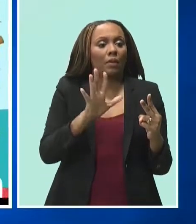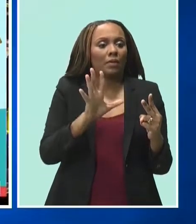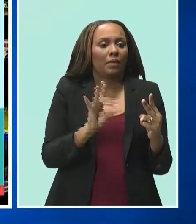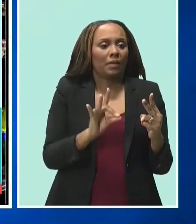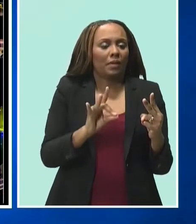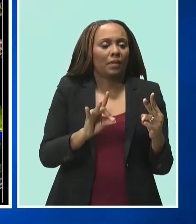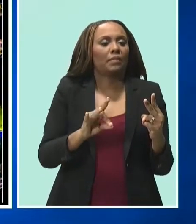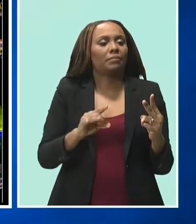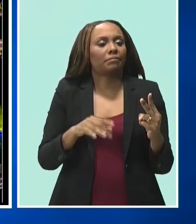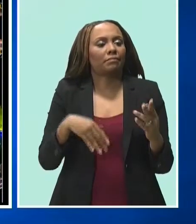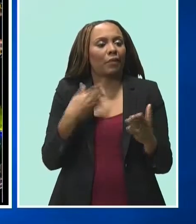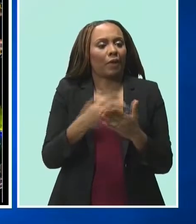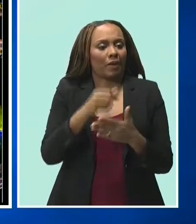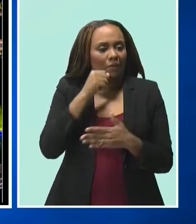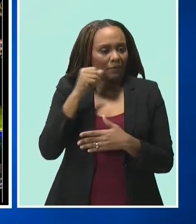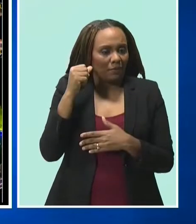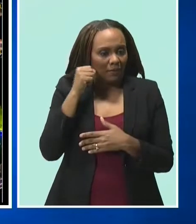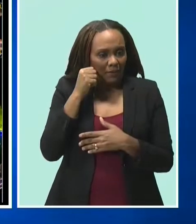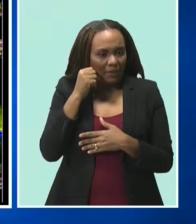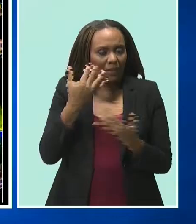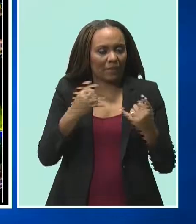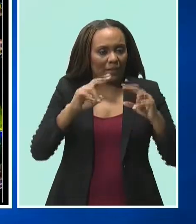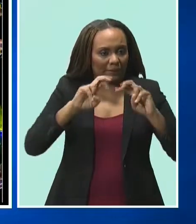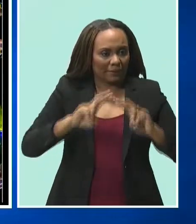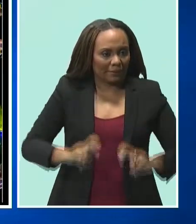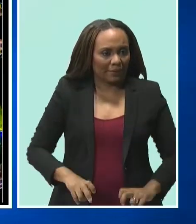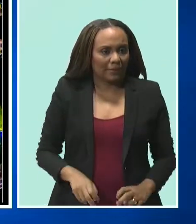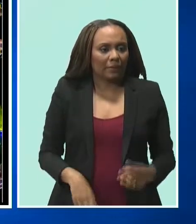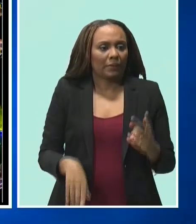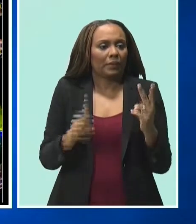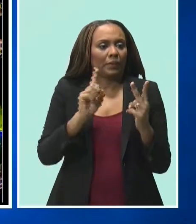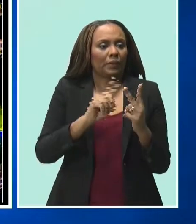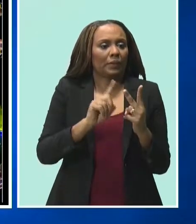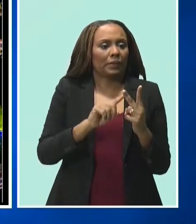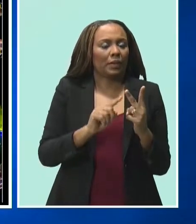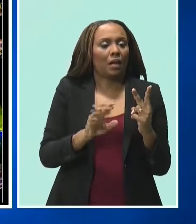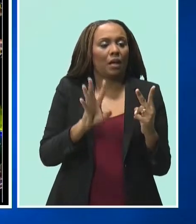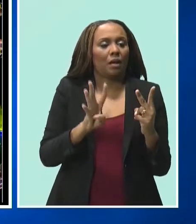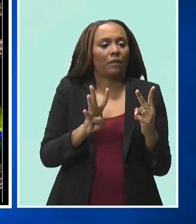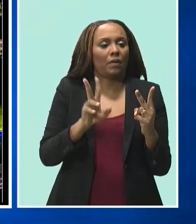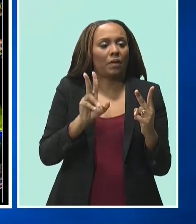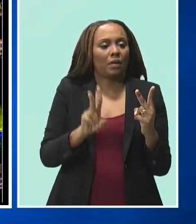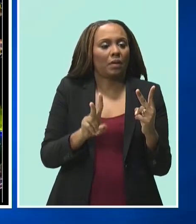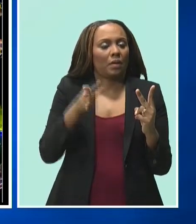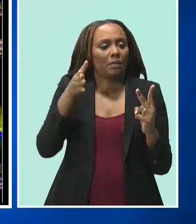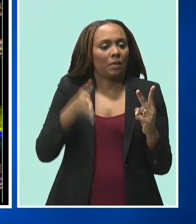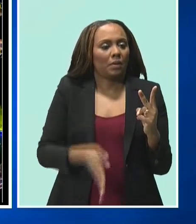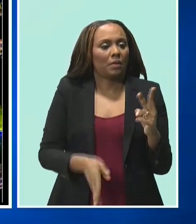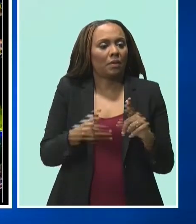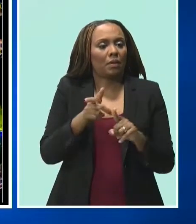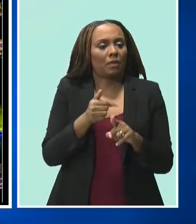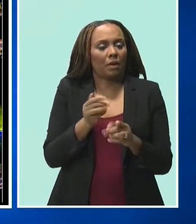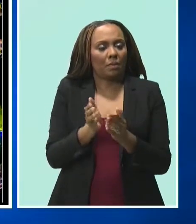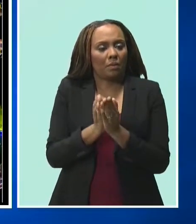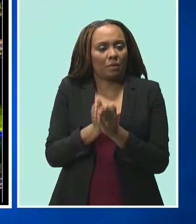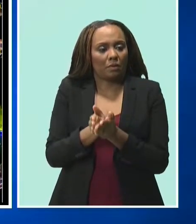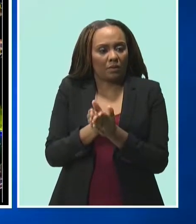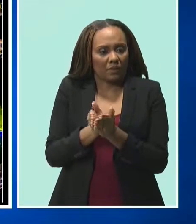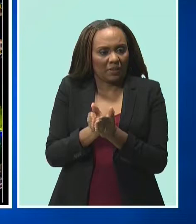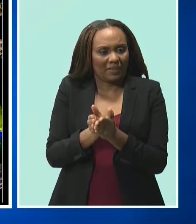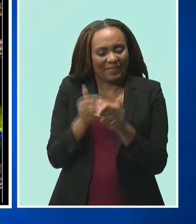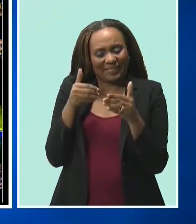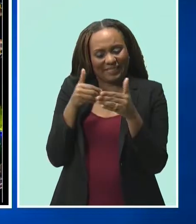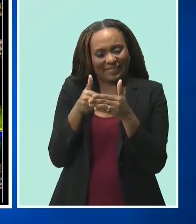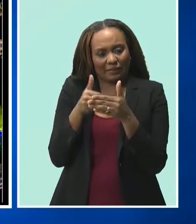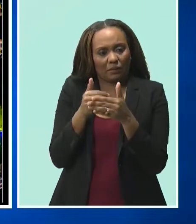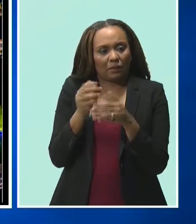island yesterday and whose case is under investigation, and a 42-year-old crew member of one of the cruise ships off